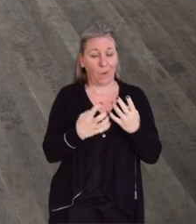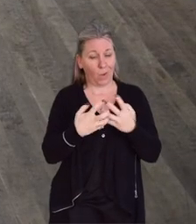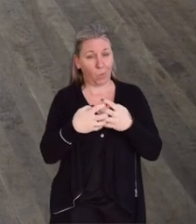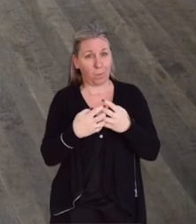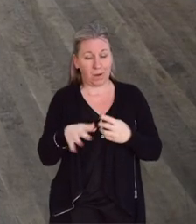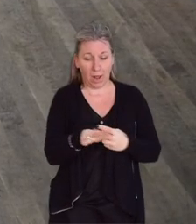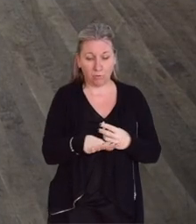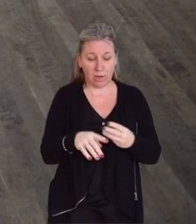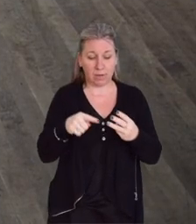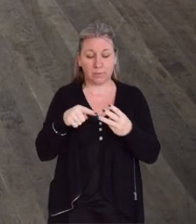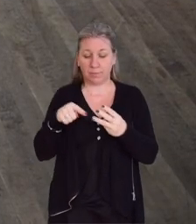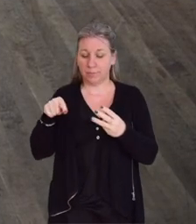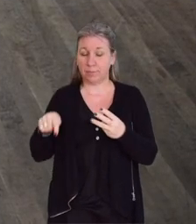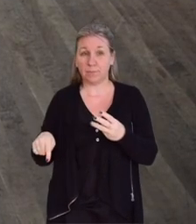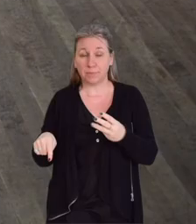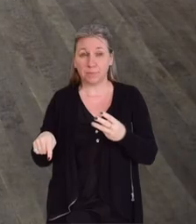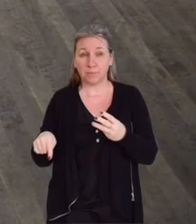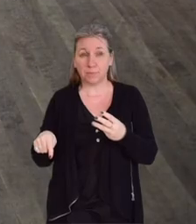equipment area,